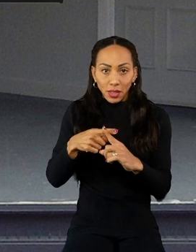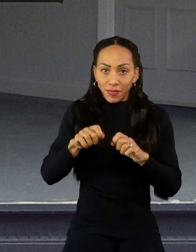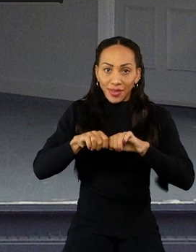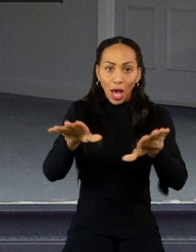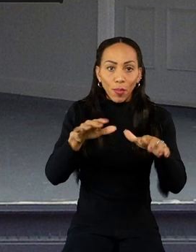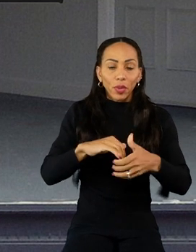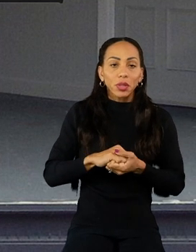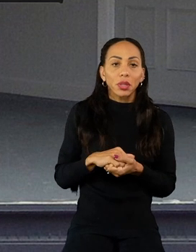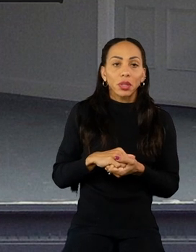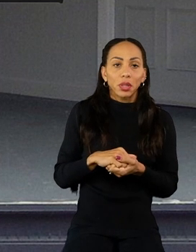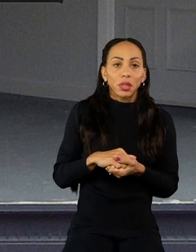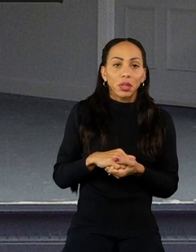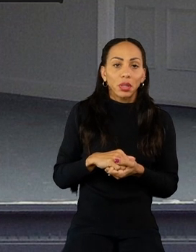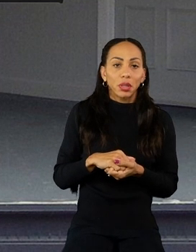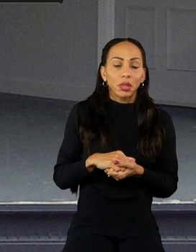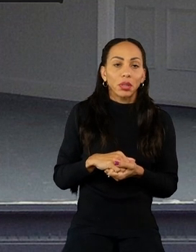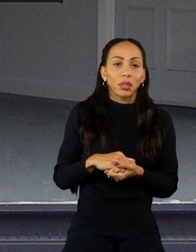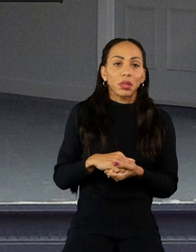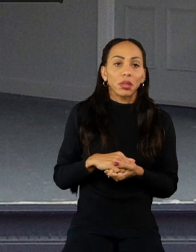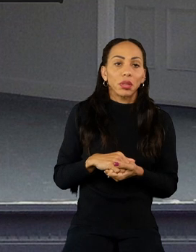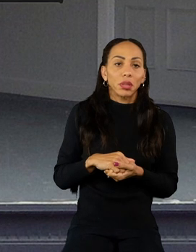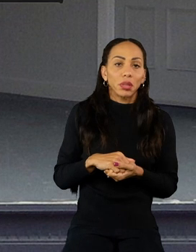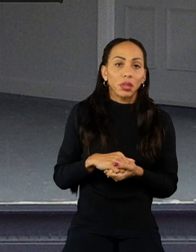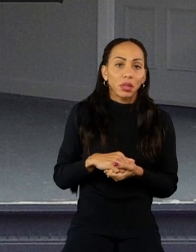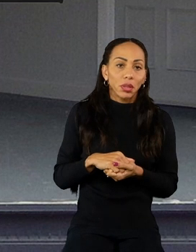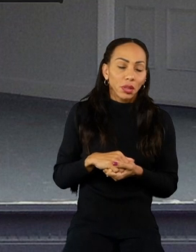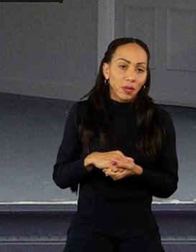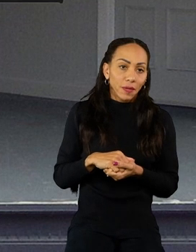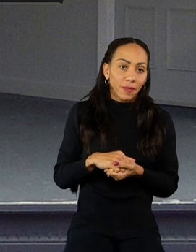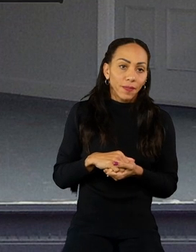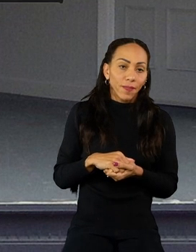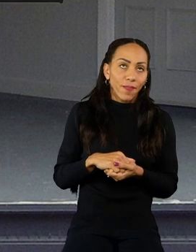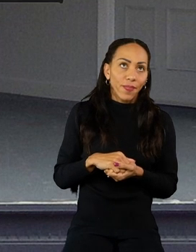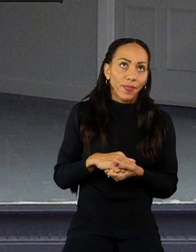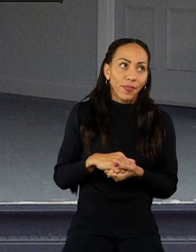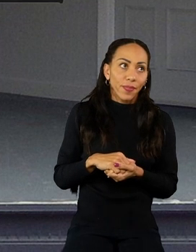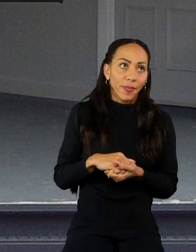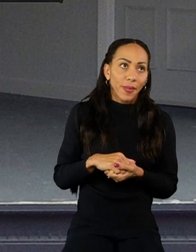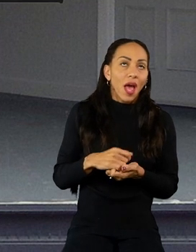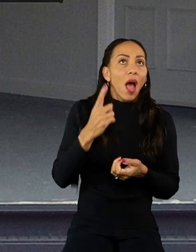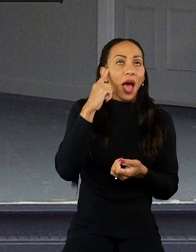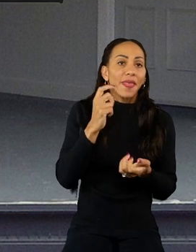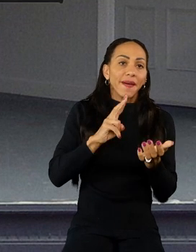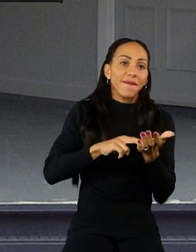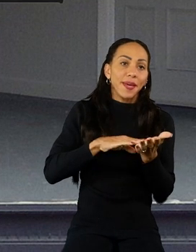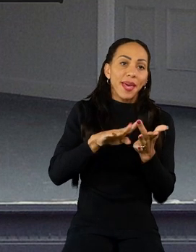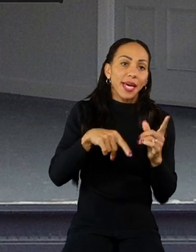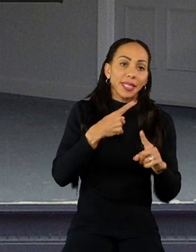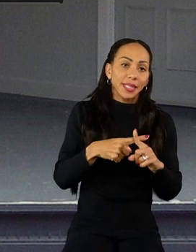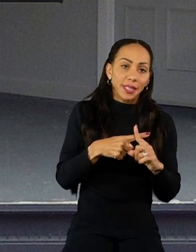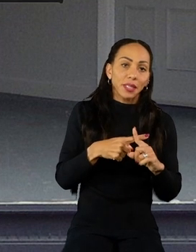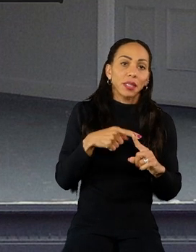by itself almost. You just call it whenever you want. The reality of this is possibly that the vMix and the bringing it all